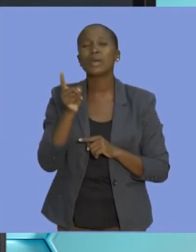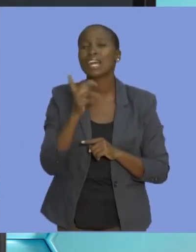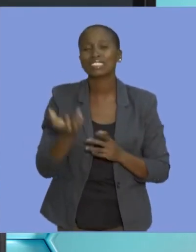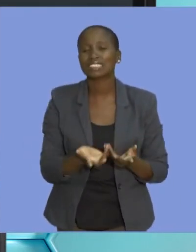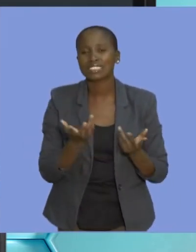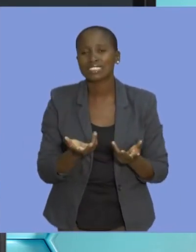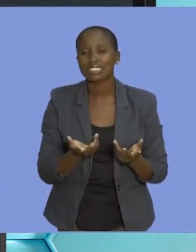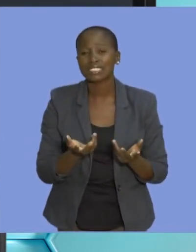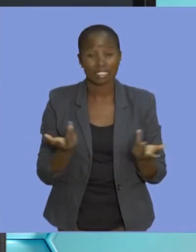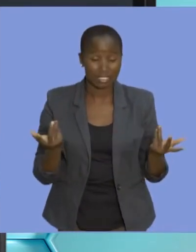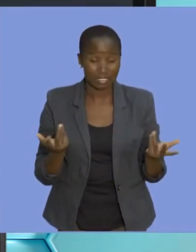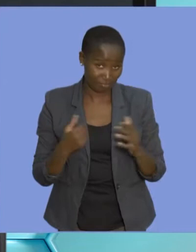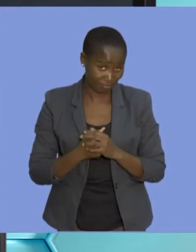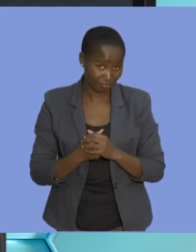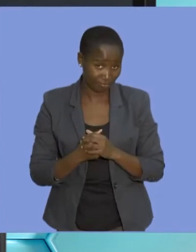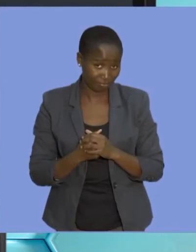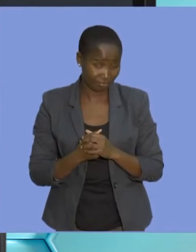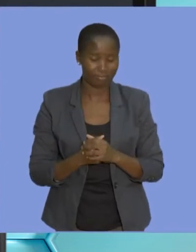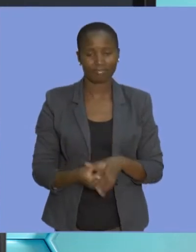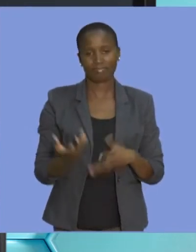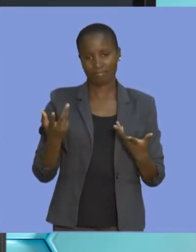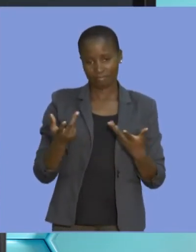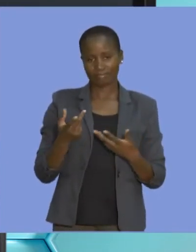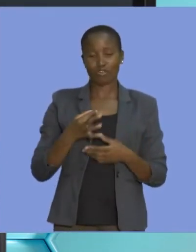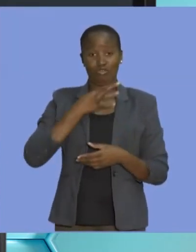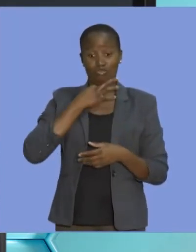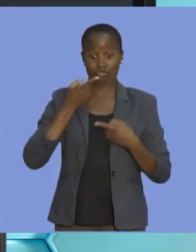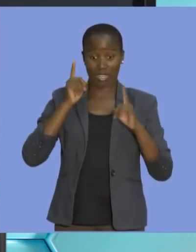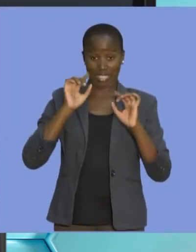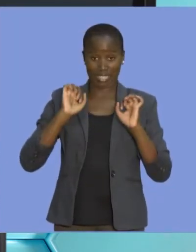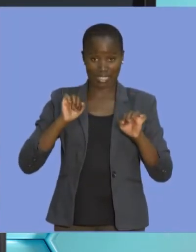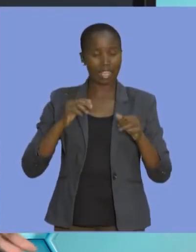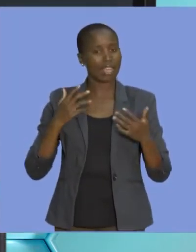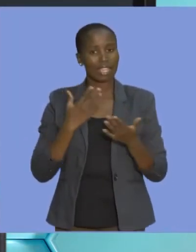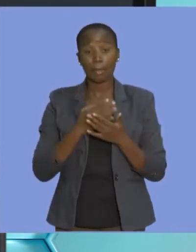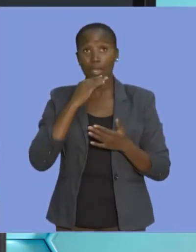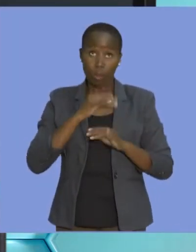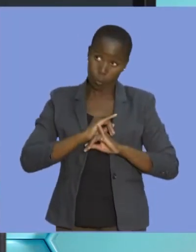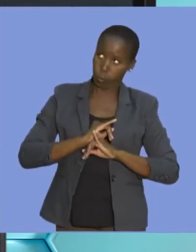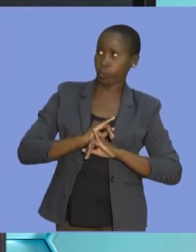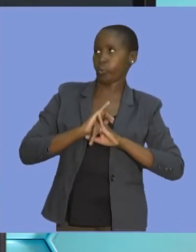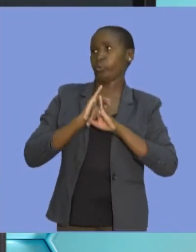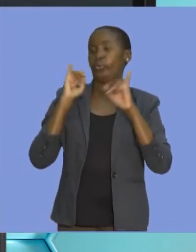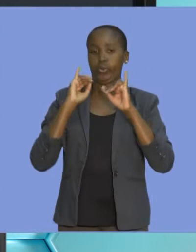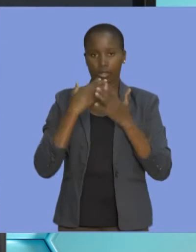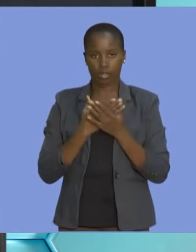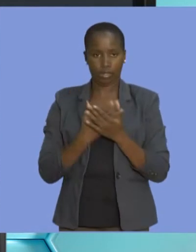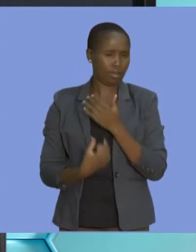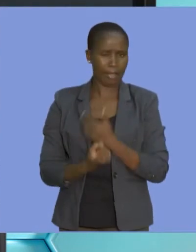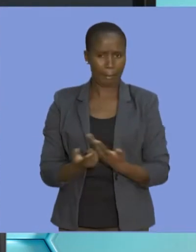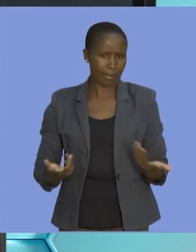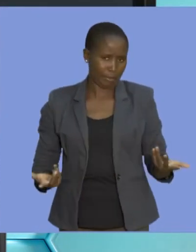What does it mean to you? Risk, yes, is the worst that can happen to the corporation. Can be something like